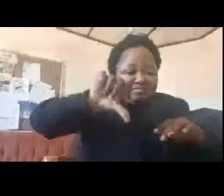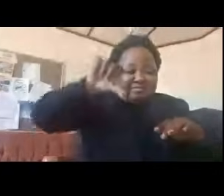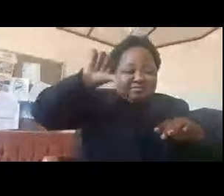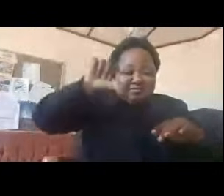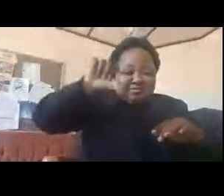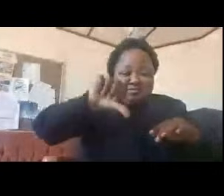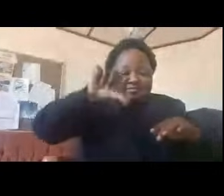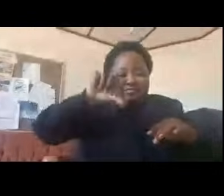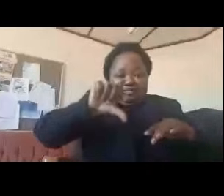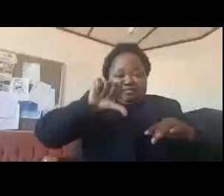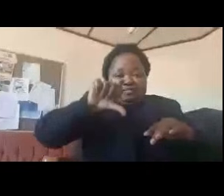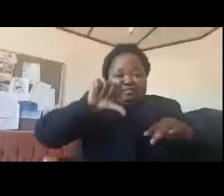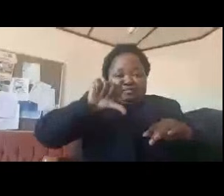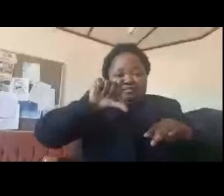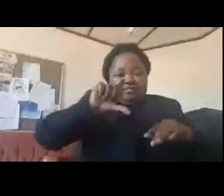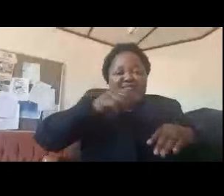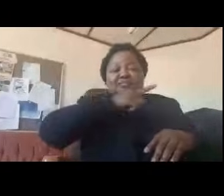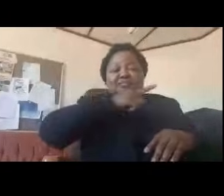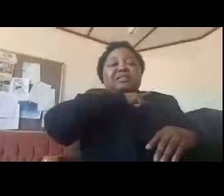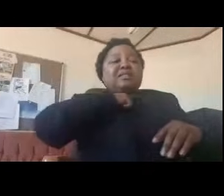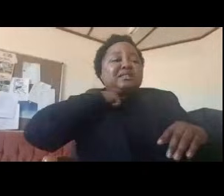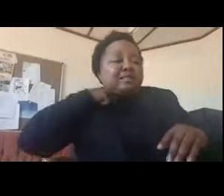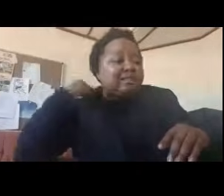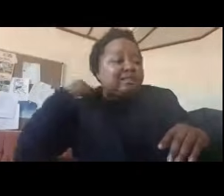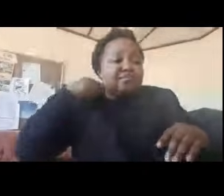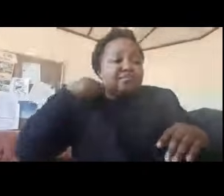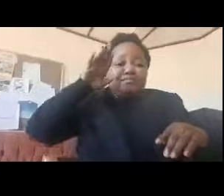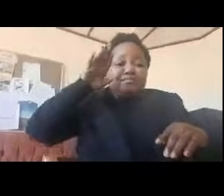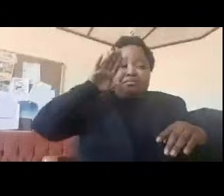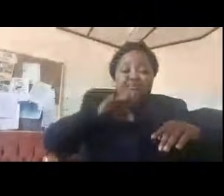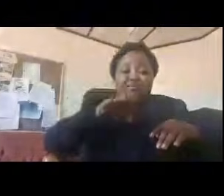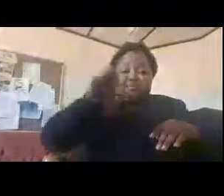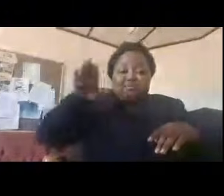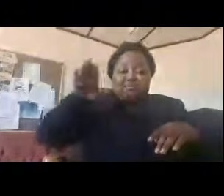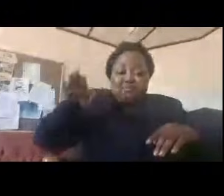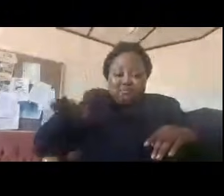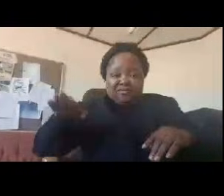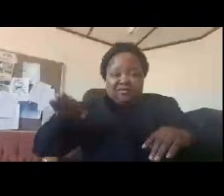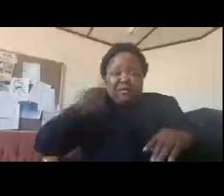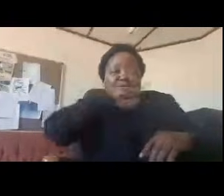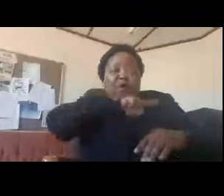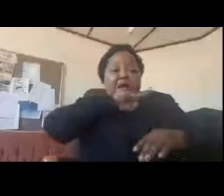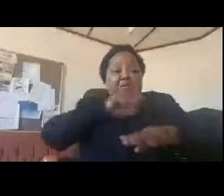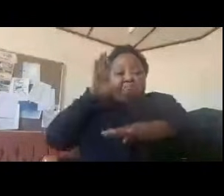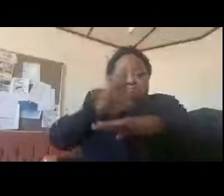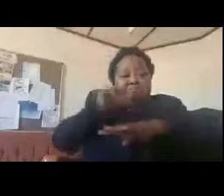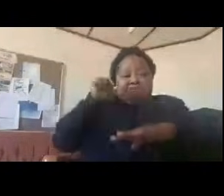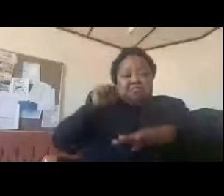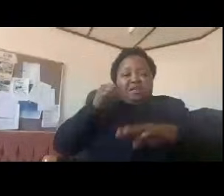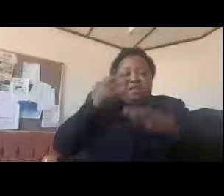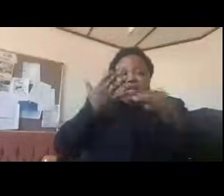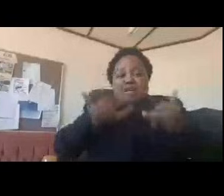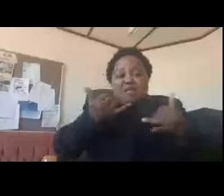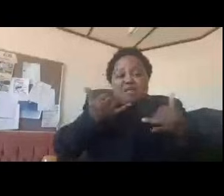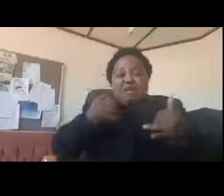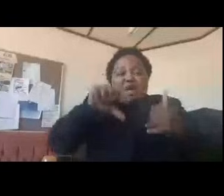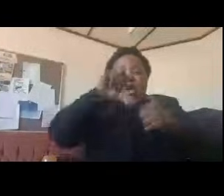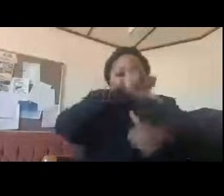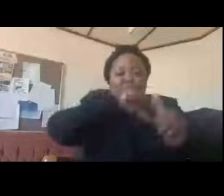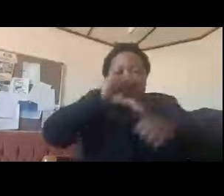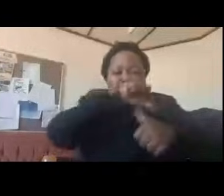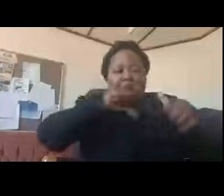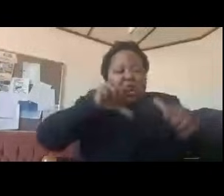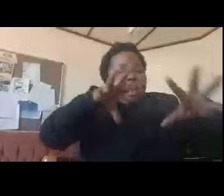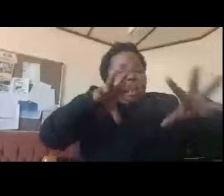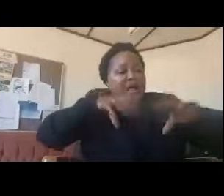with secondhand smoke. We made smoking socially unacceptable. We did